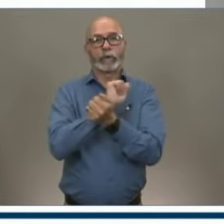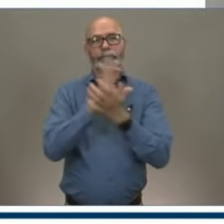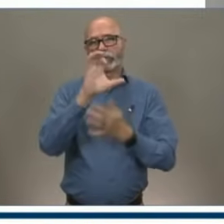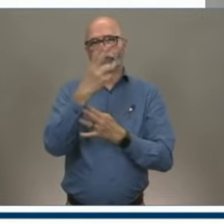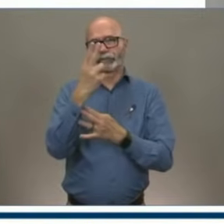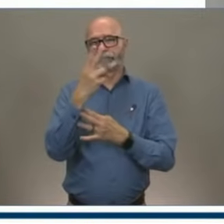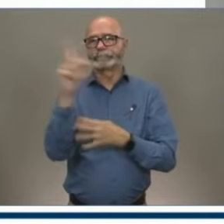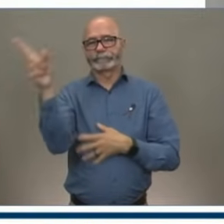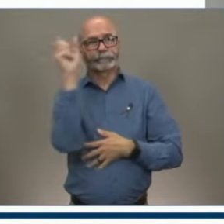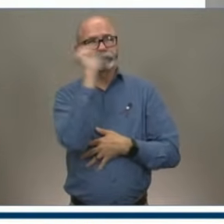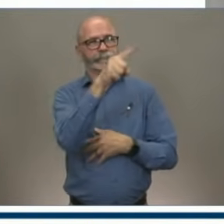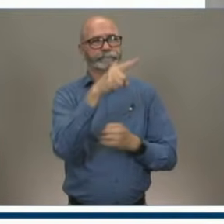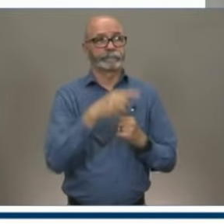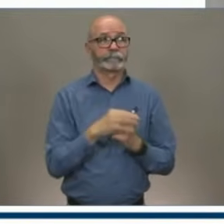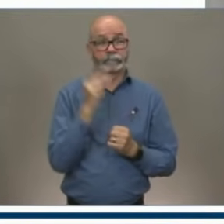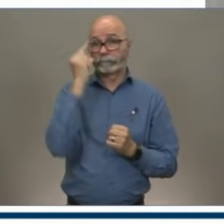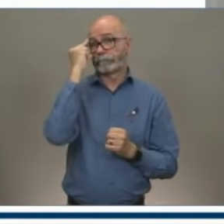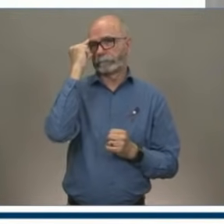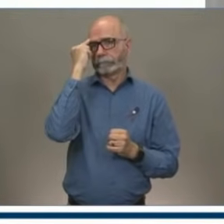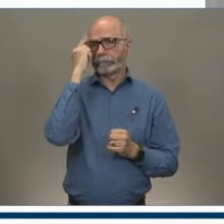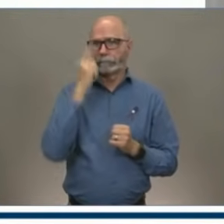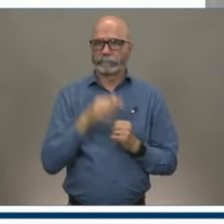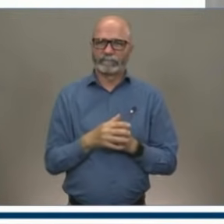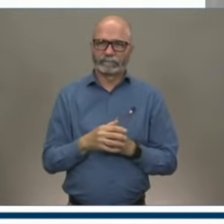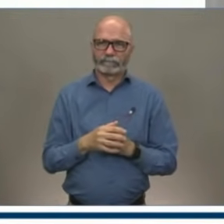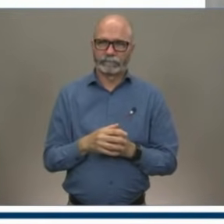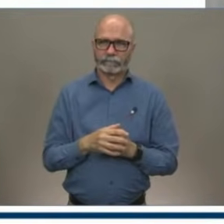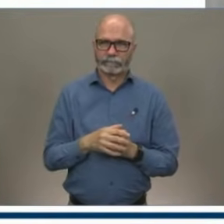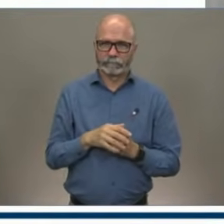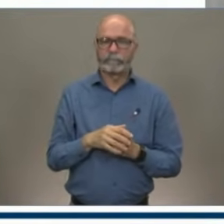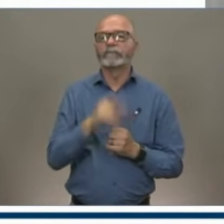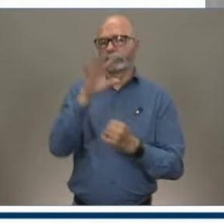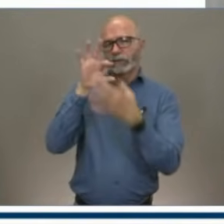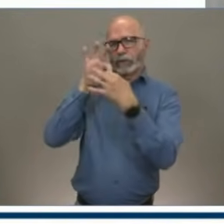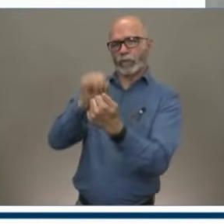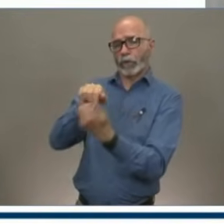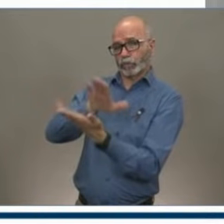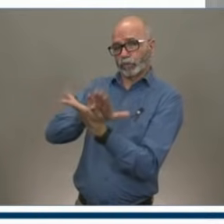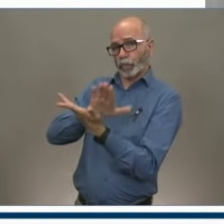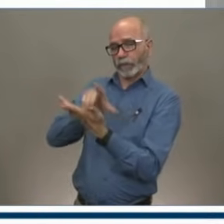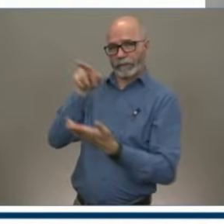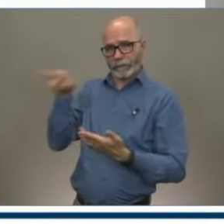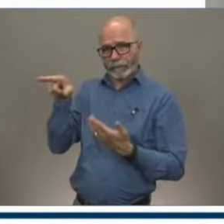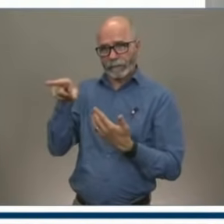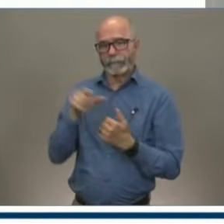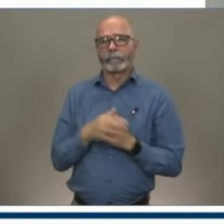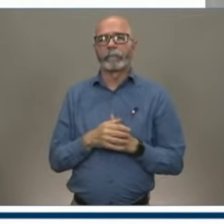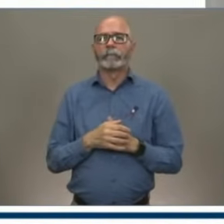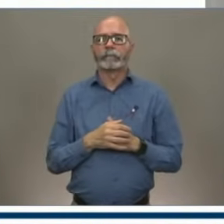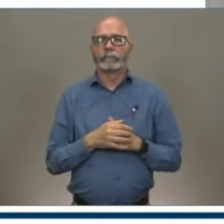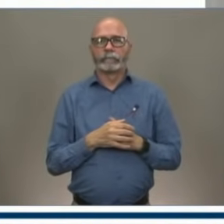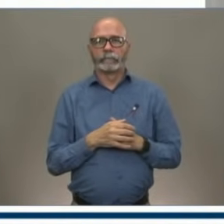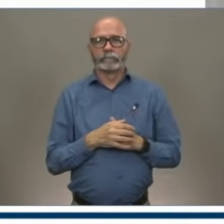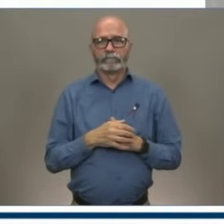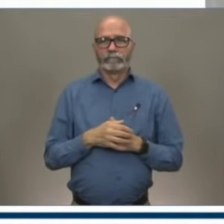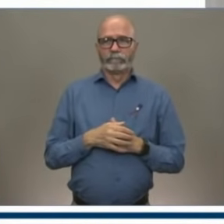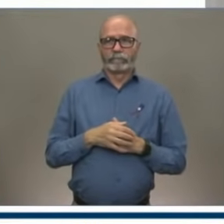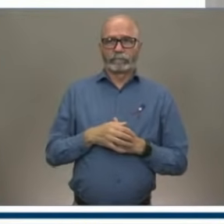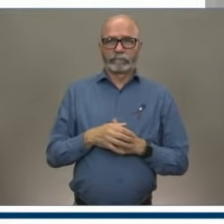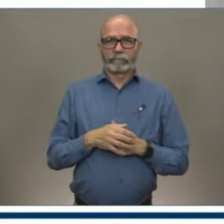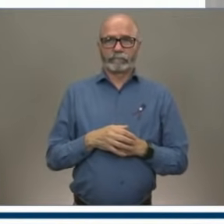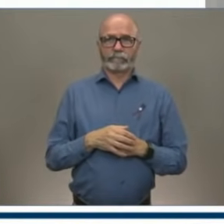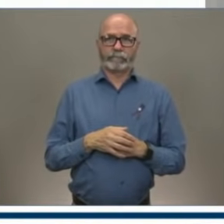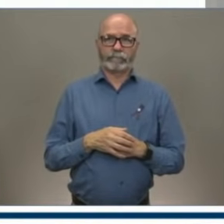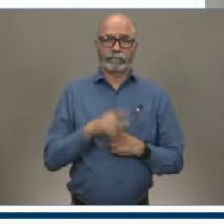Hello. My first question is related to schools again. Do you know how widespread the contacts